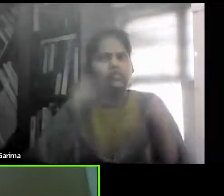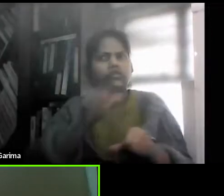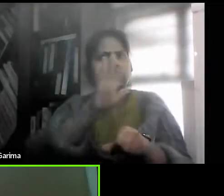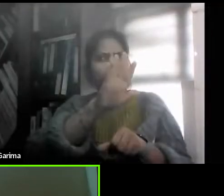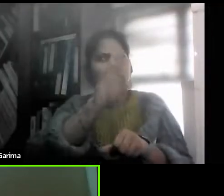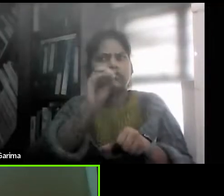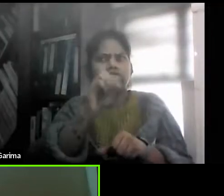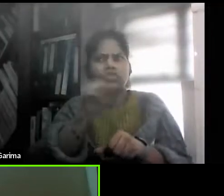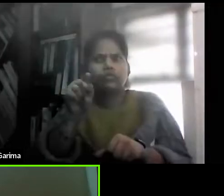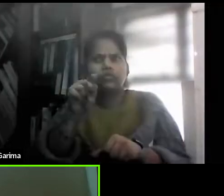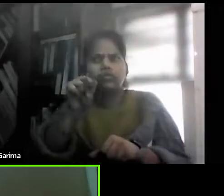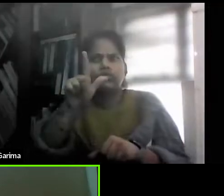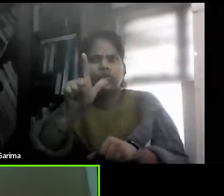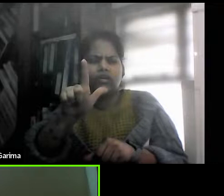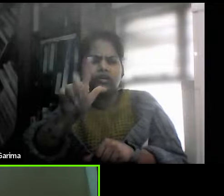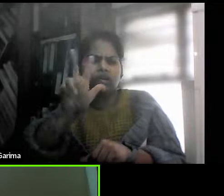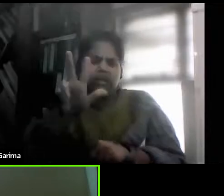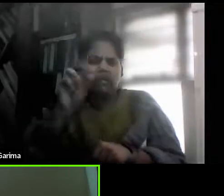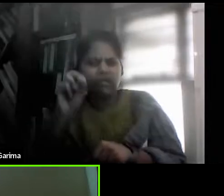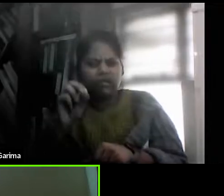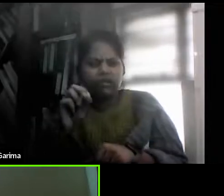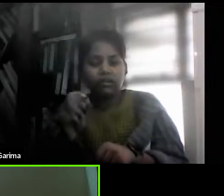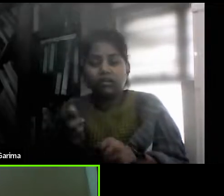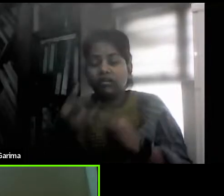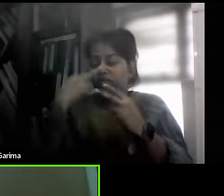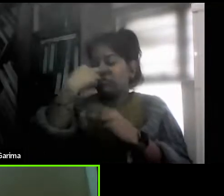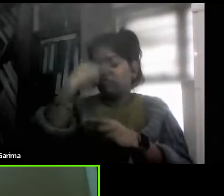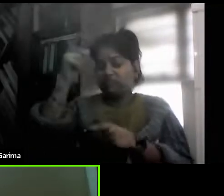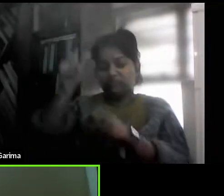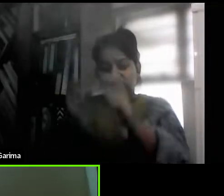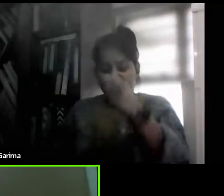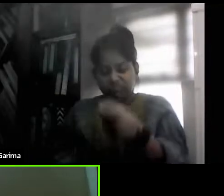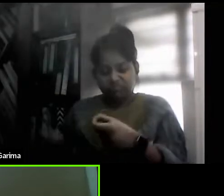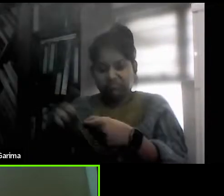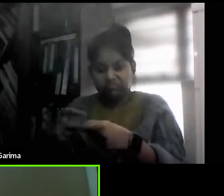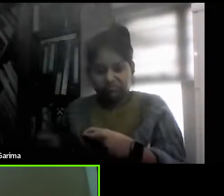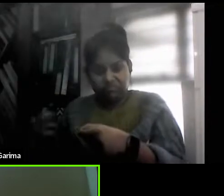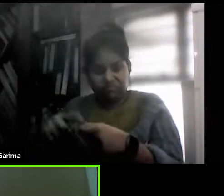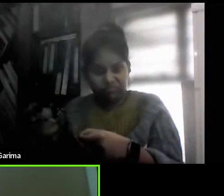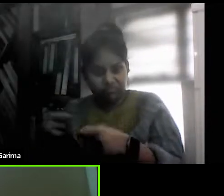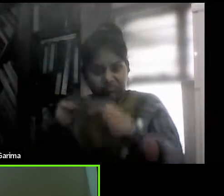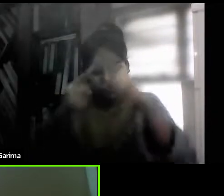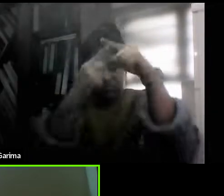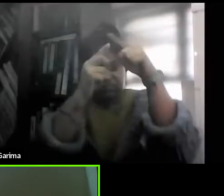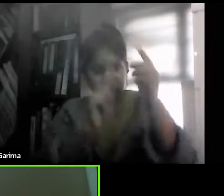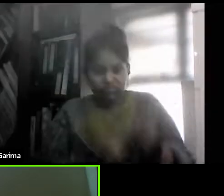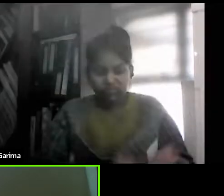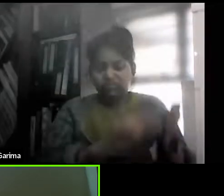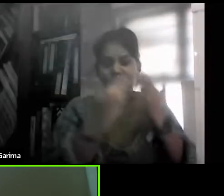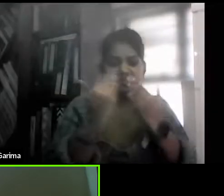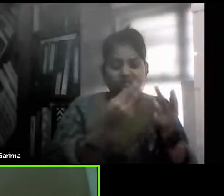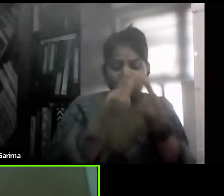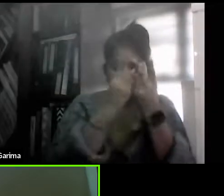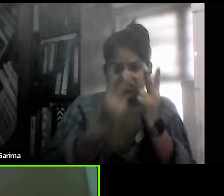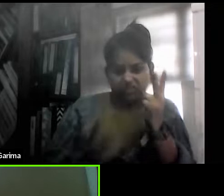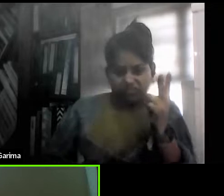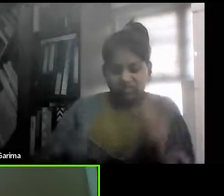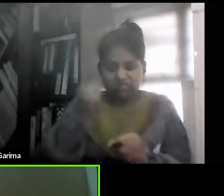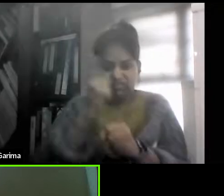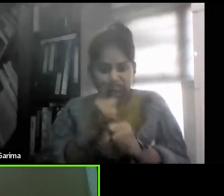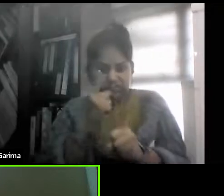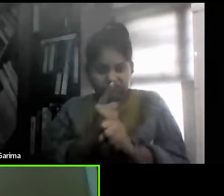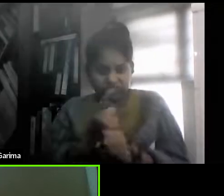were appointed all over Tamil Nadu in various schools as teachers, what we call it as